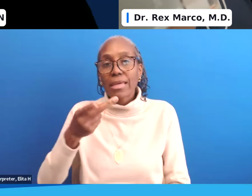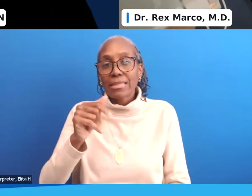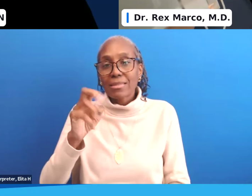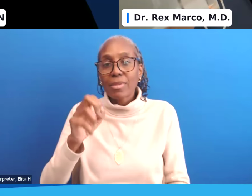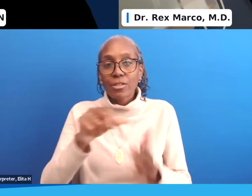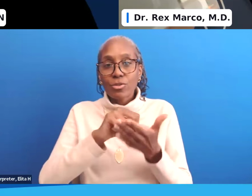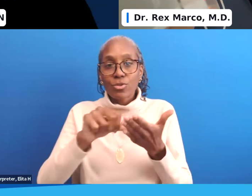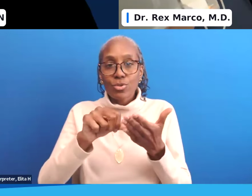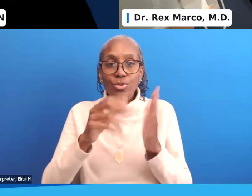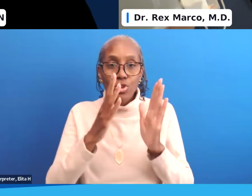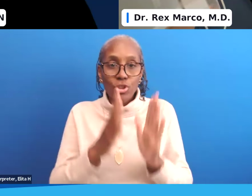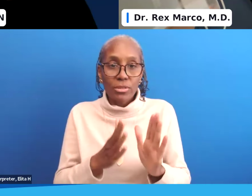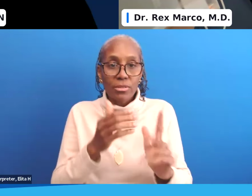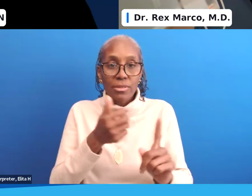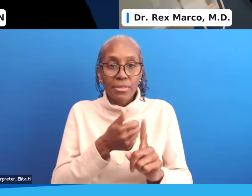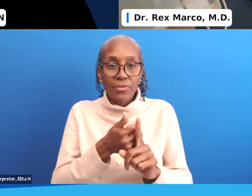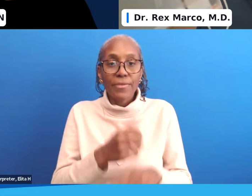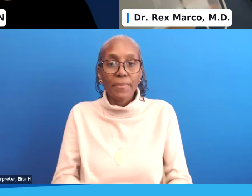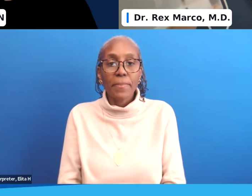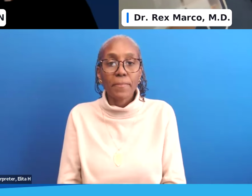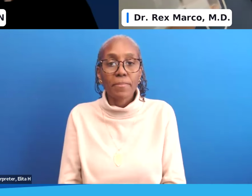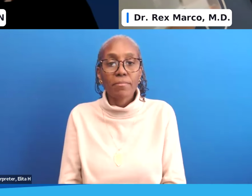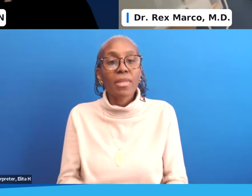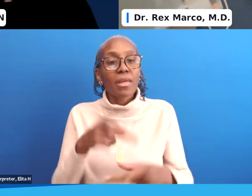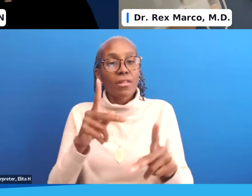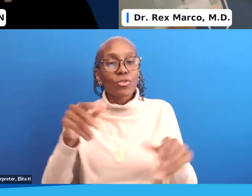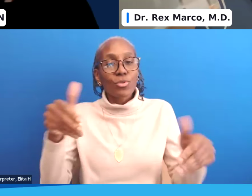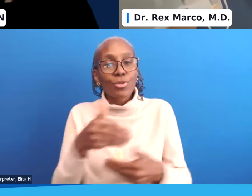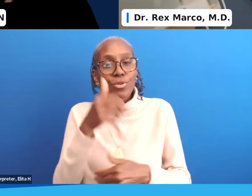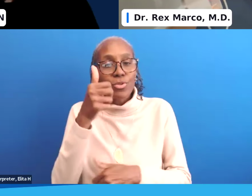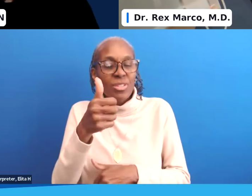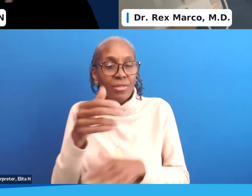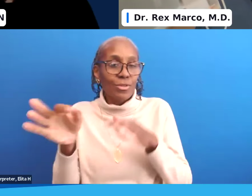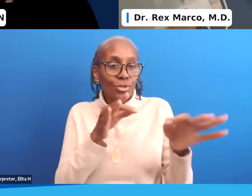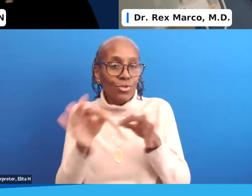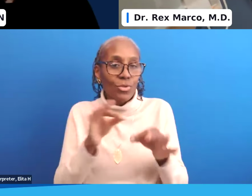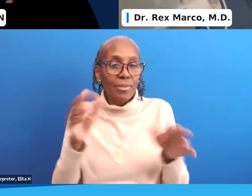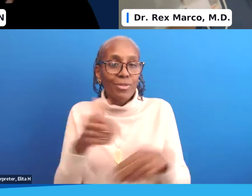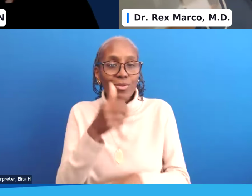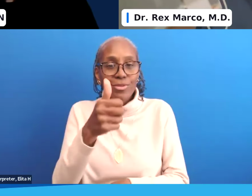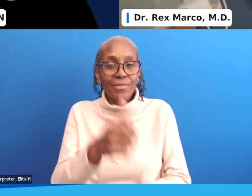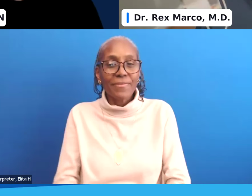surgeon. And I'm going to let you introduce yourself, describe and introduce yourself.